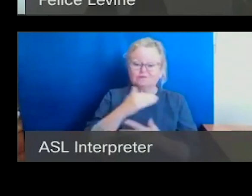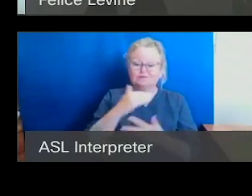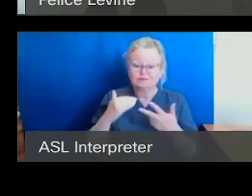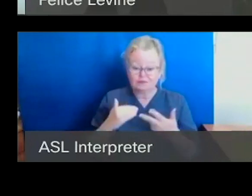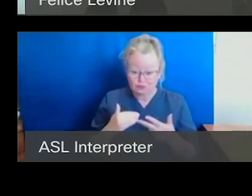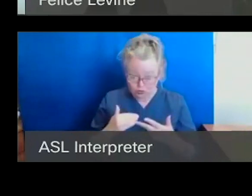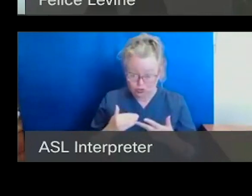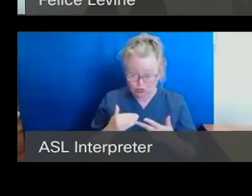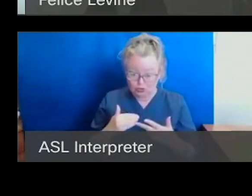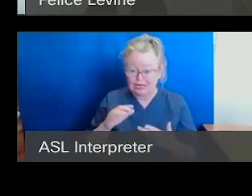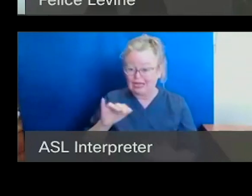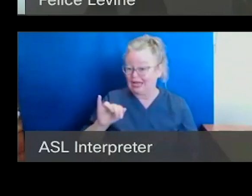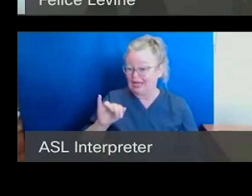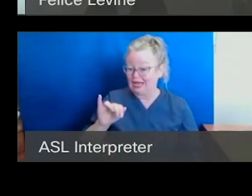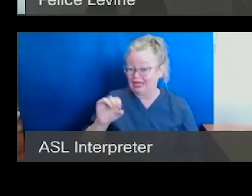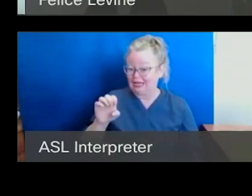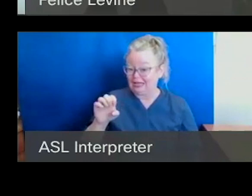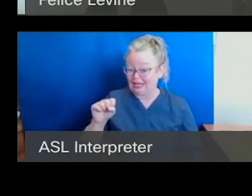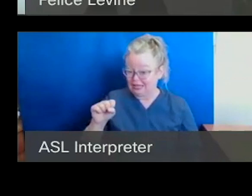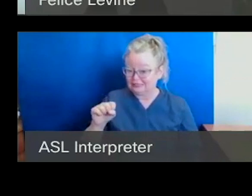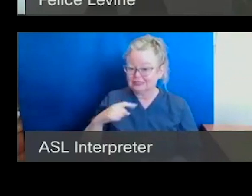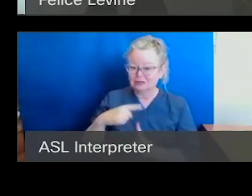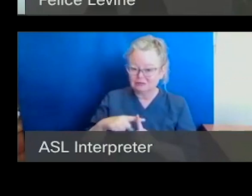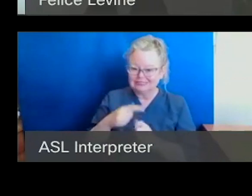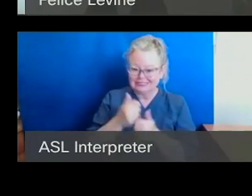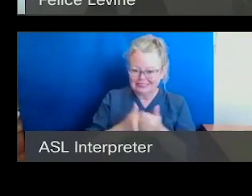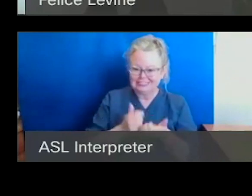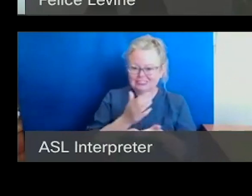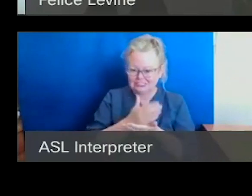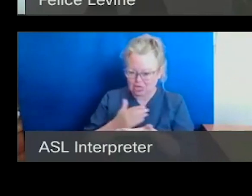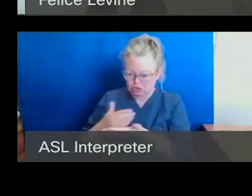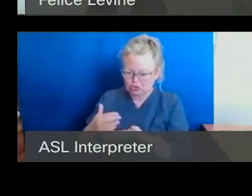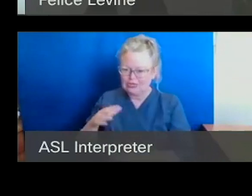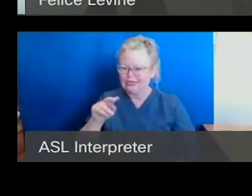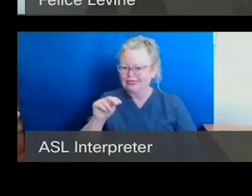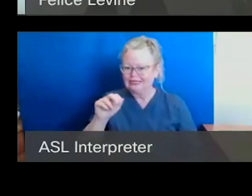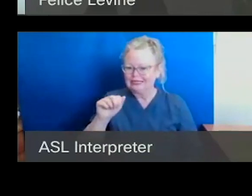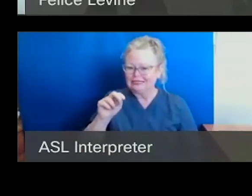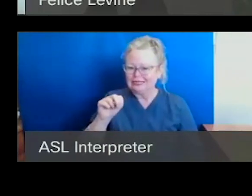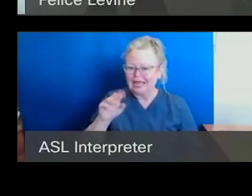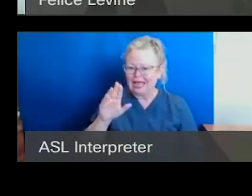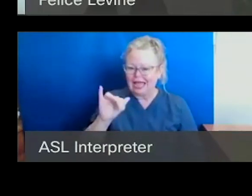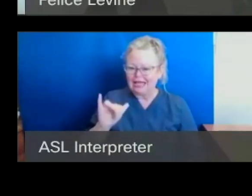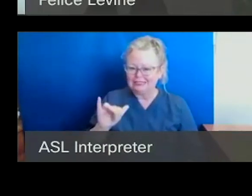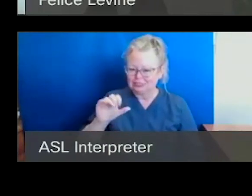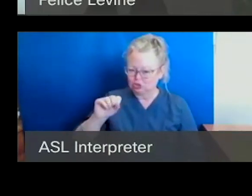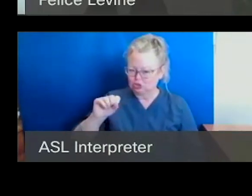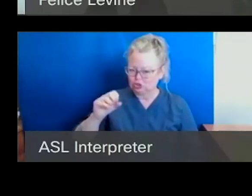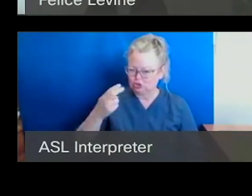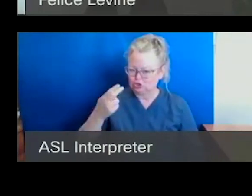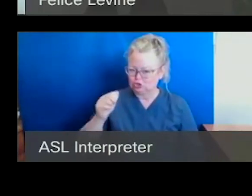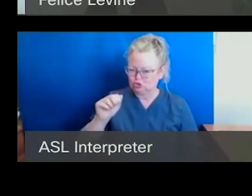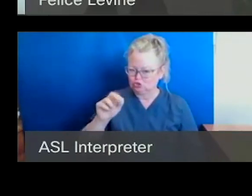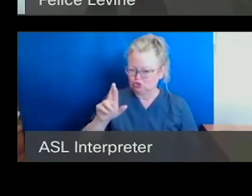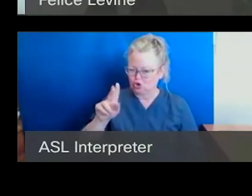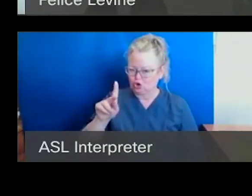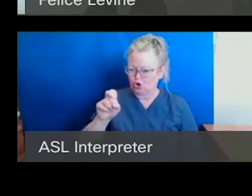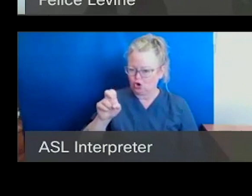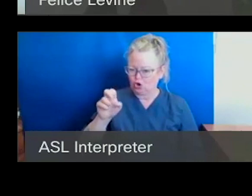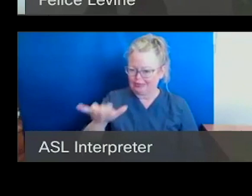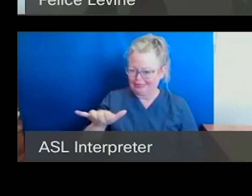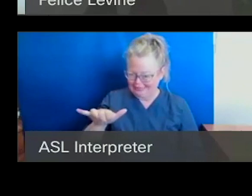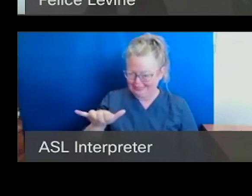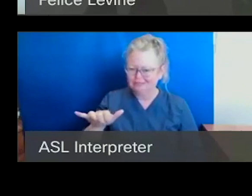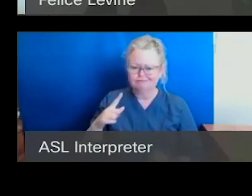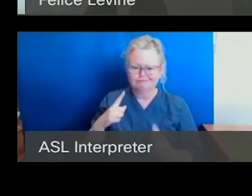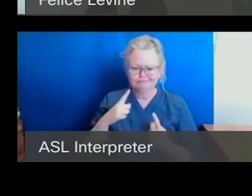across IES and the centers, you will then be hearing from Nancy Sharkey, who is one of the